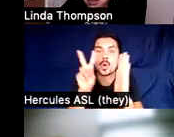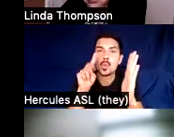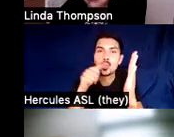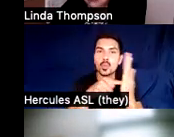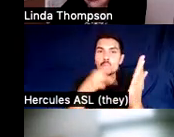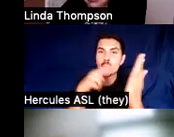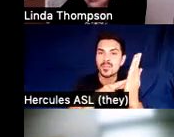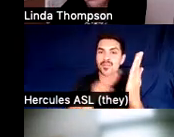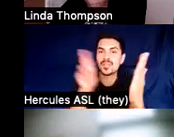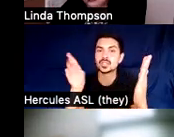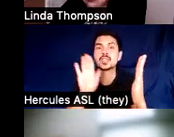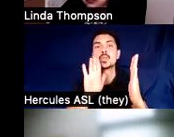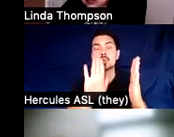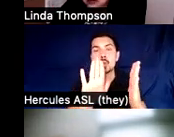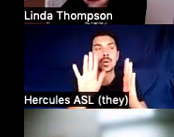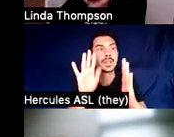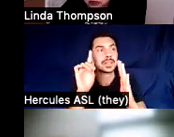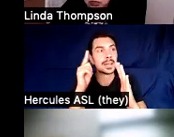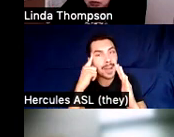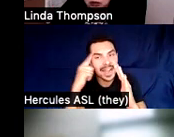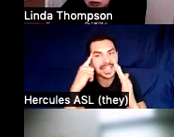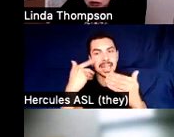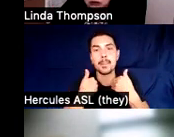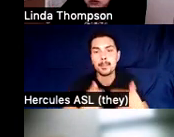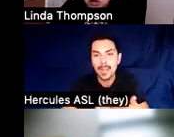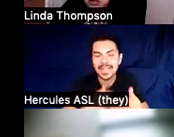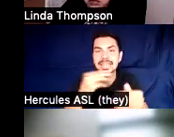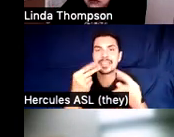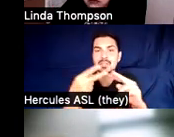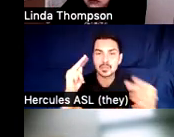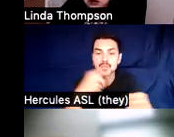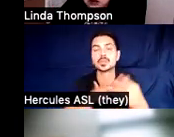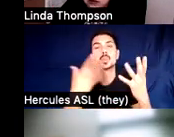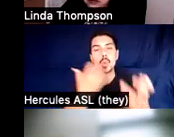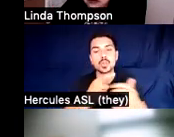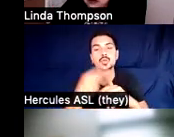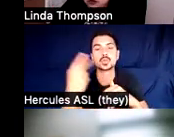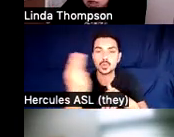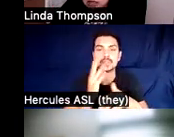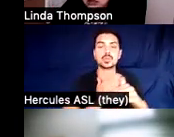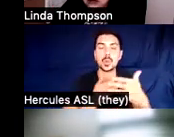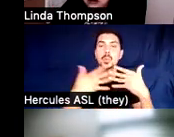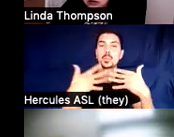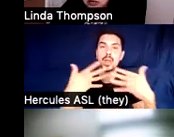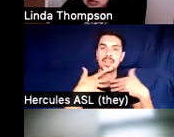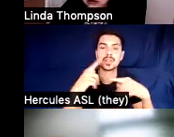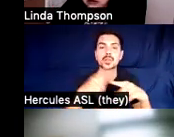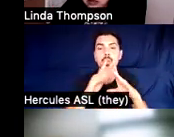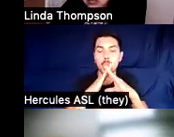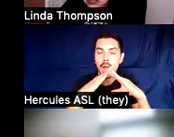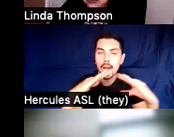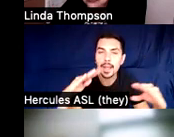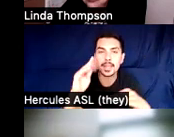and body, and vice versa. We want to use our breath to quiet our